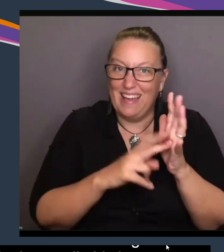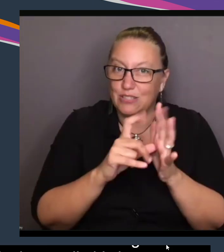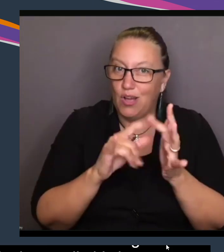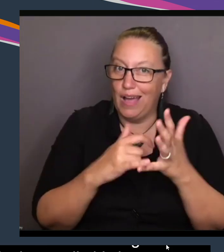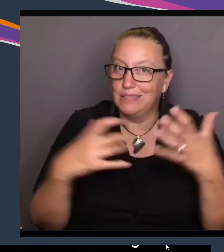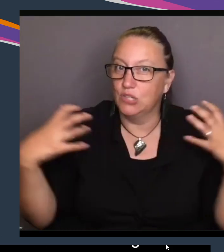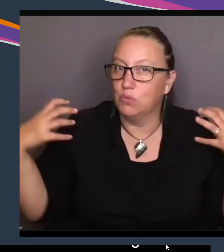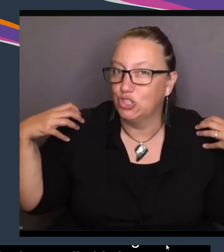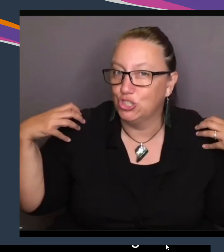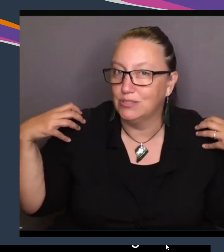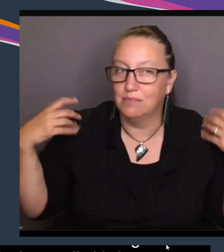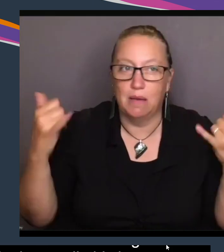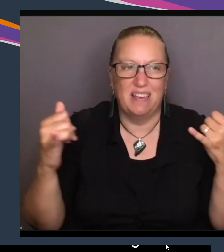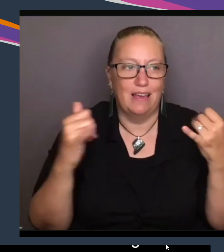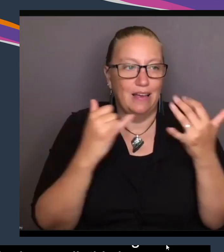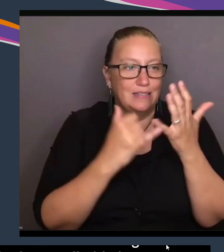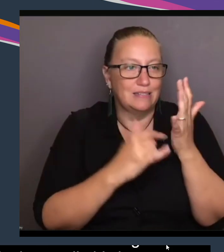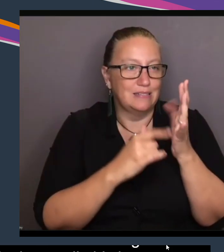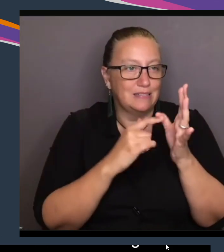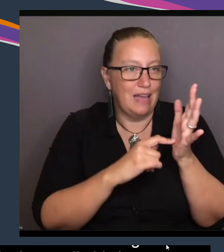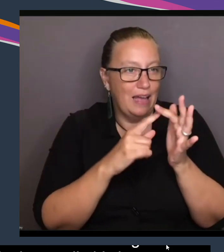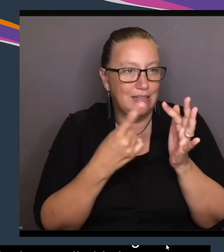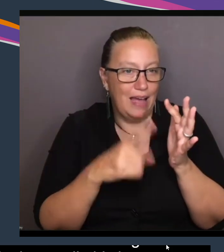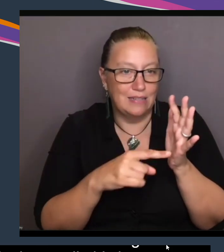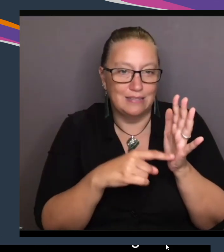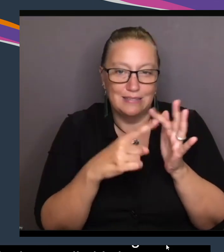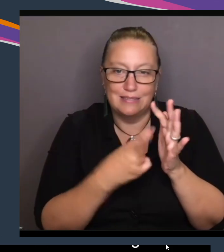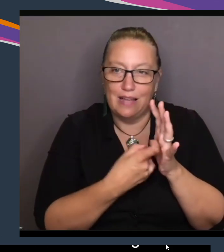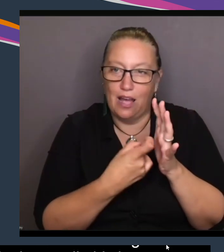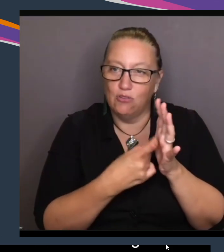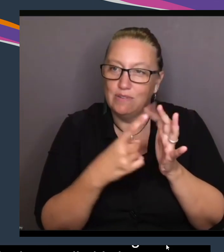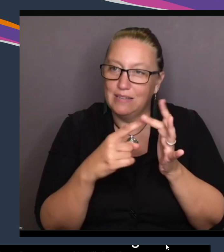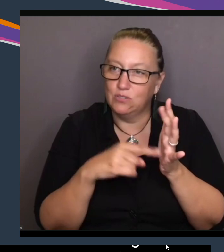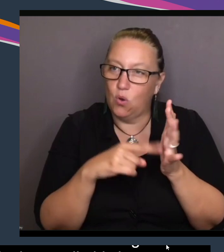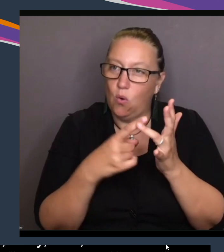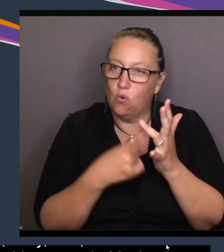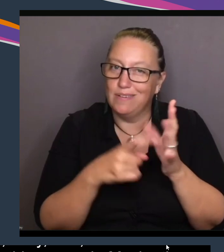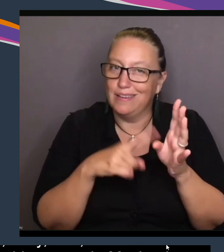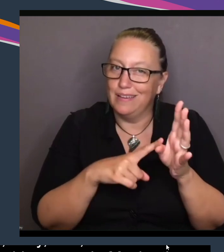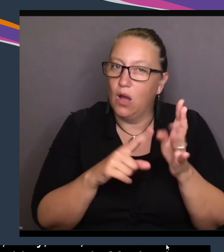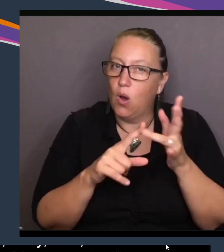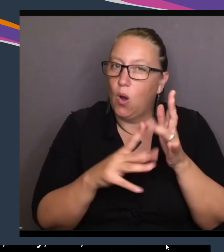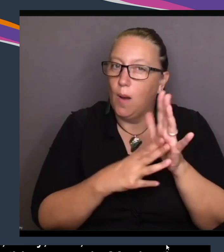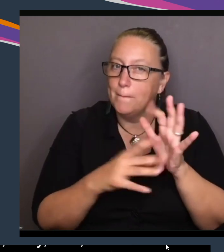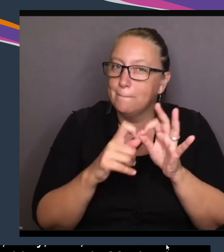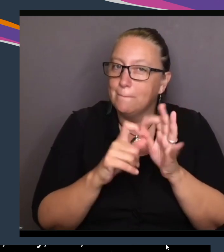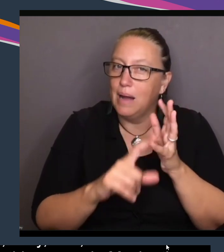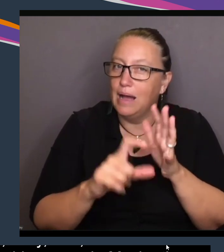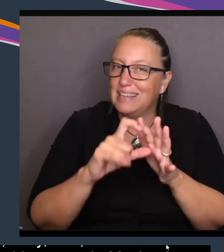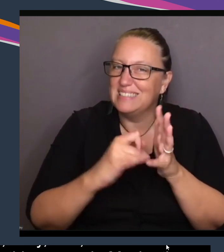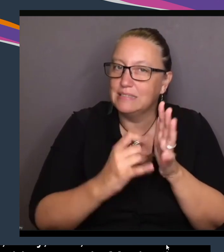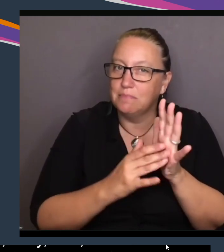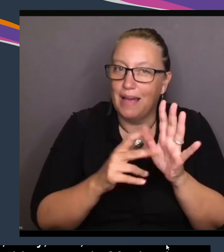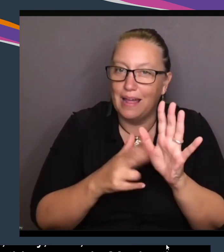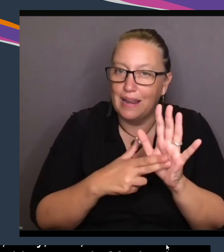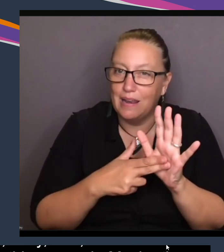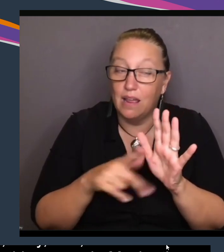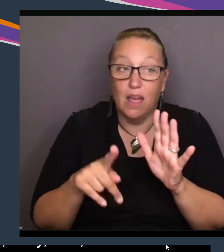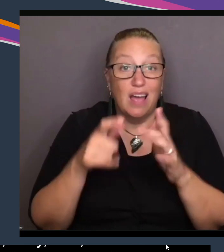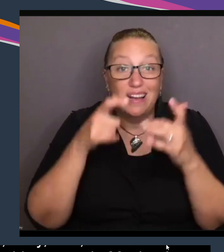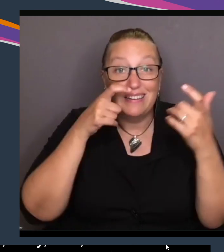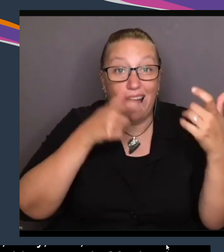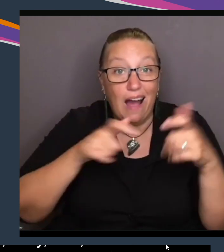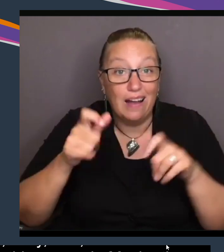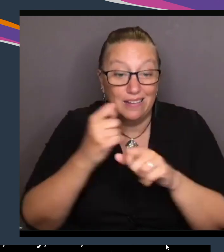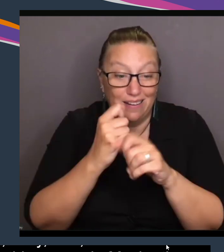territory ombudsman and guardians, for example. We will work to help support our funded teams